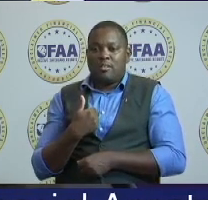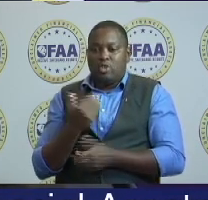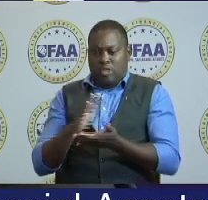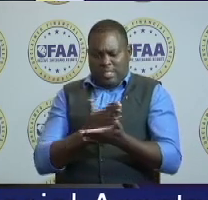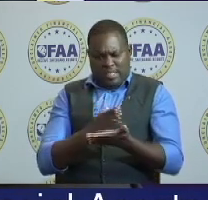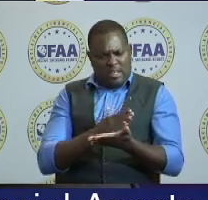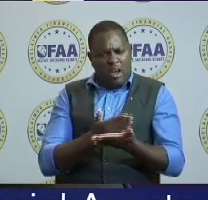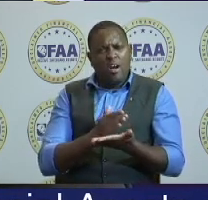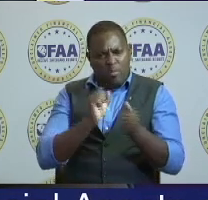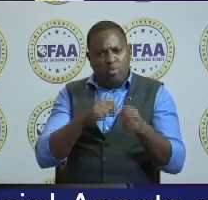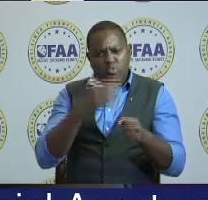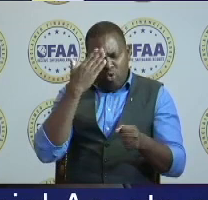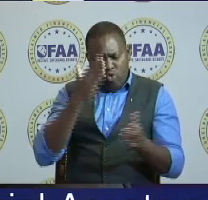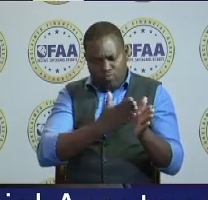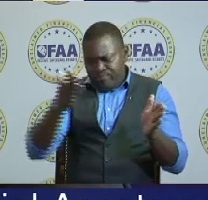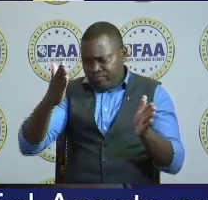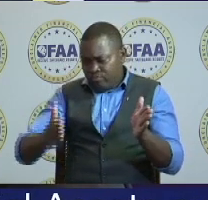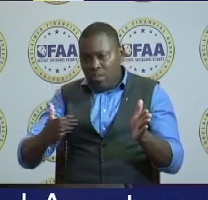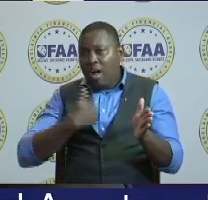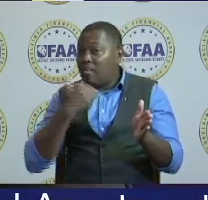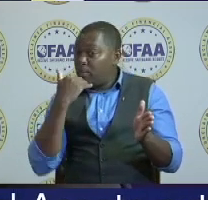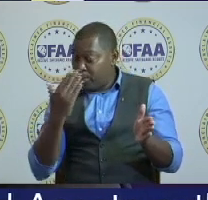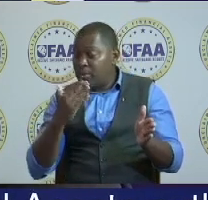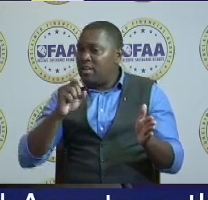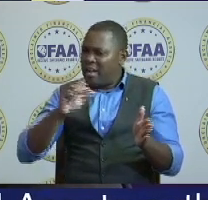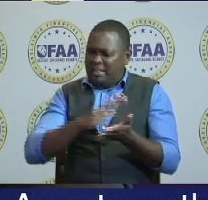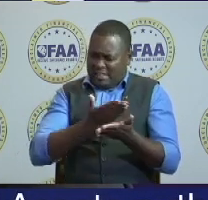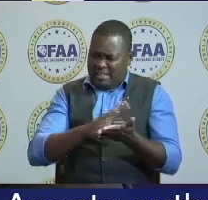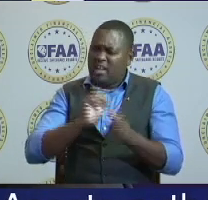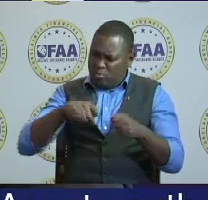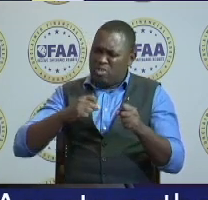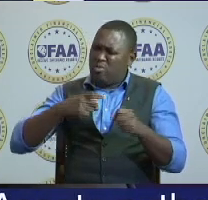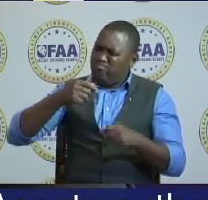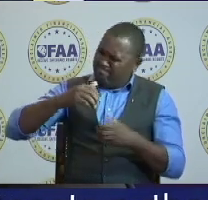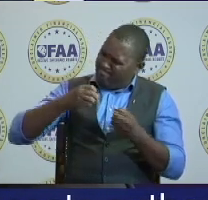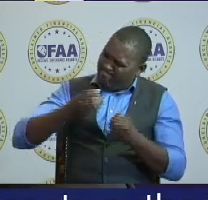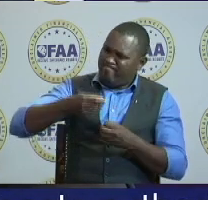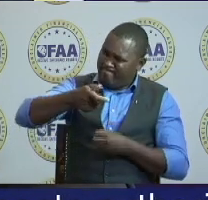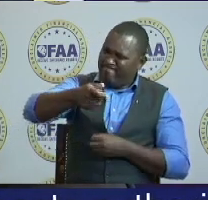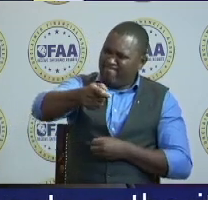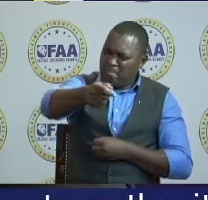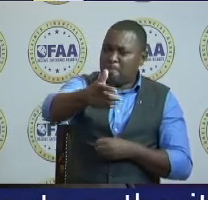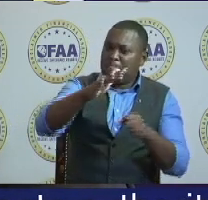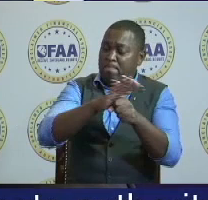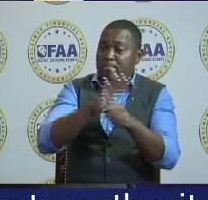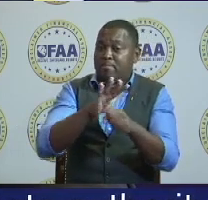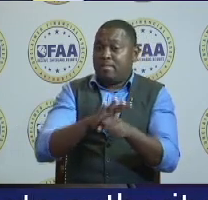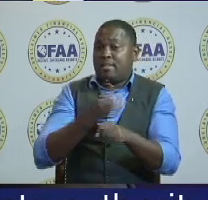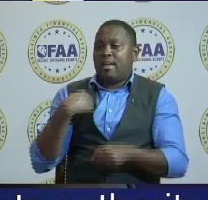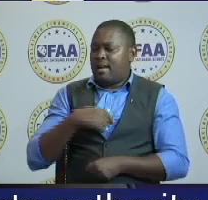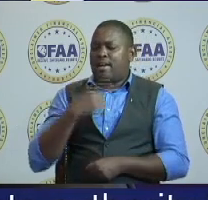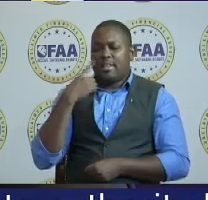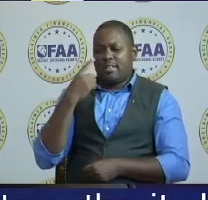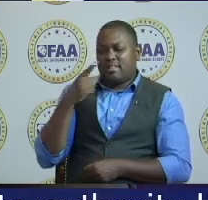SACOs, how do we deal with that portfolio? And quite frankly, the few SACOs we have audited, we have found out that to be a